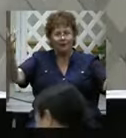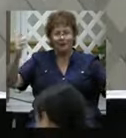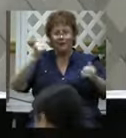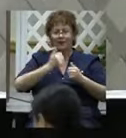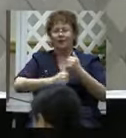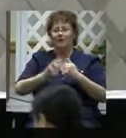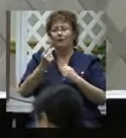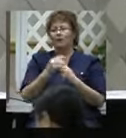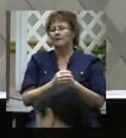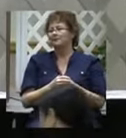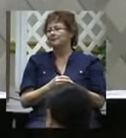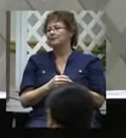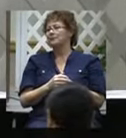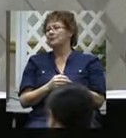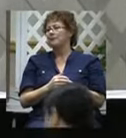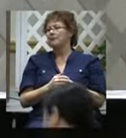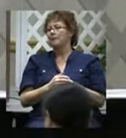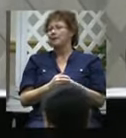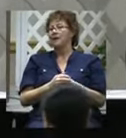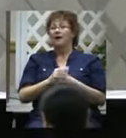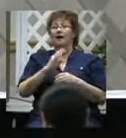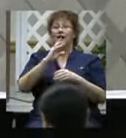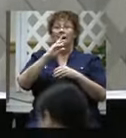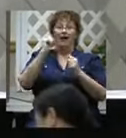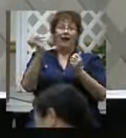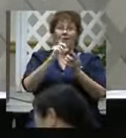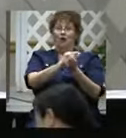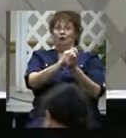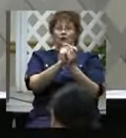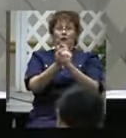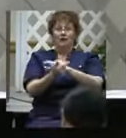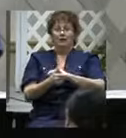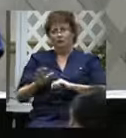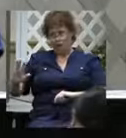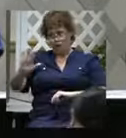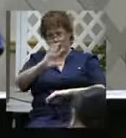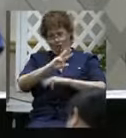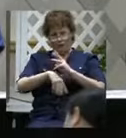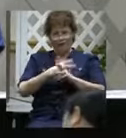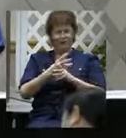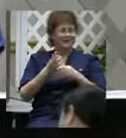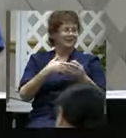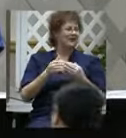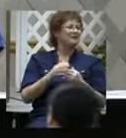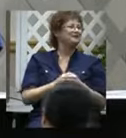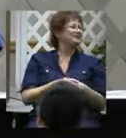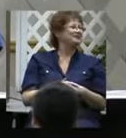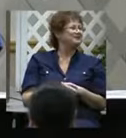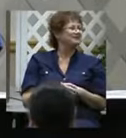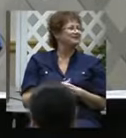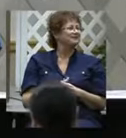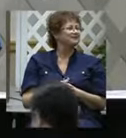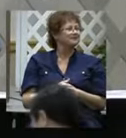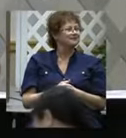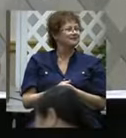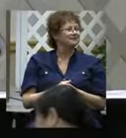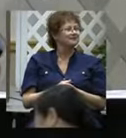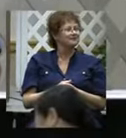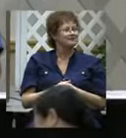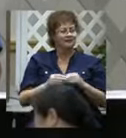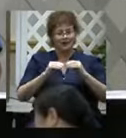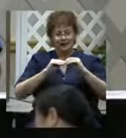address and think about once everything in the world has been translated, at least in your world, has been translated. So the distribution